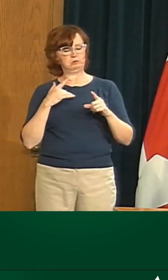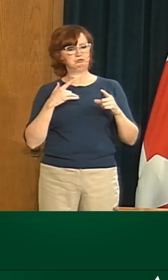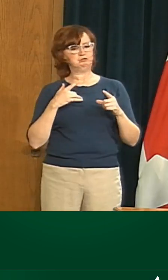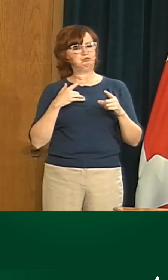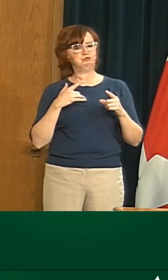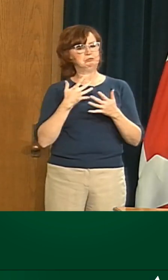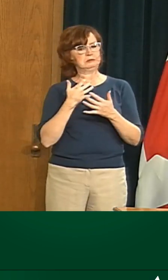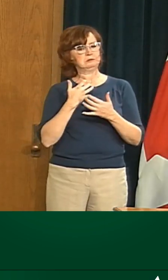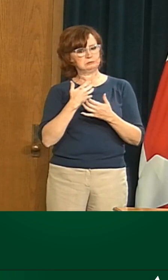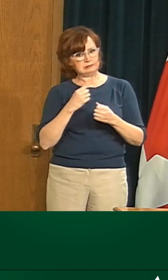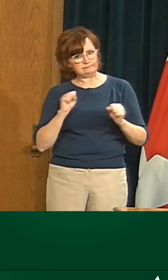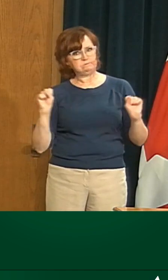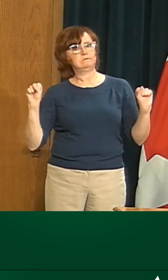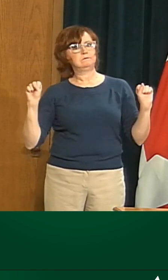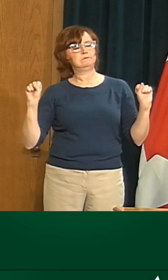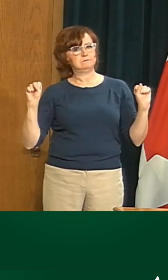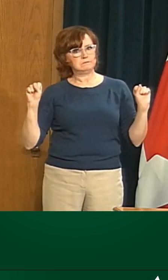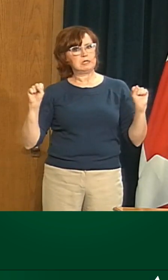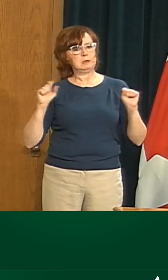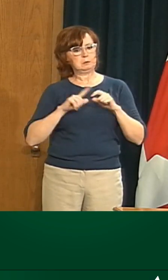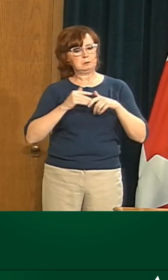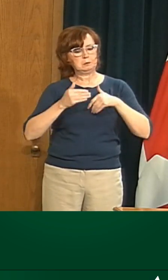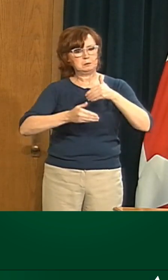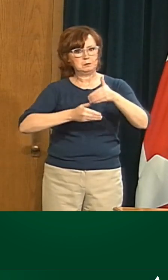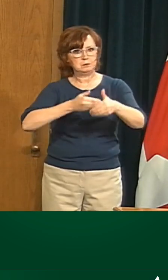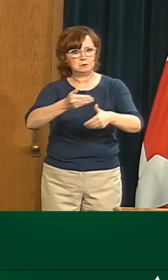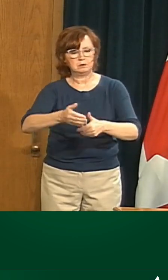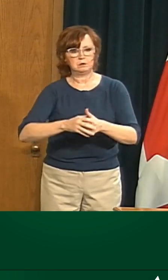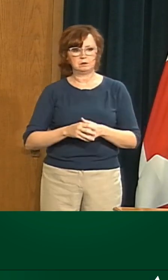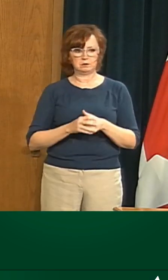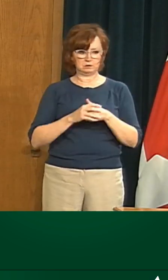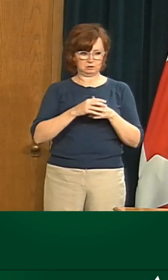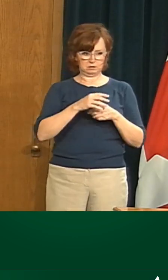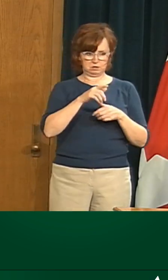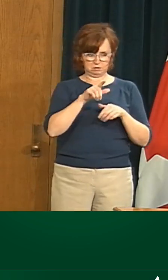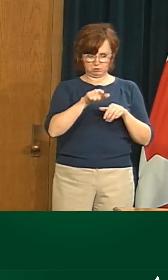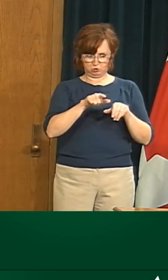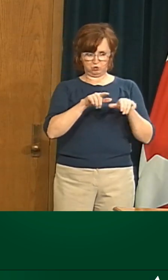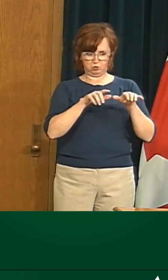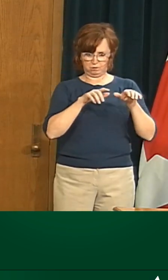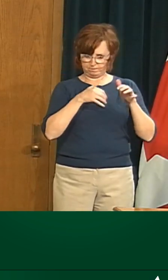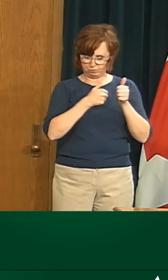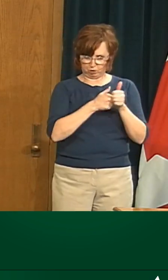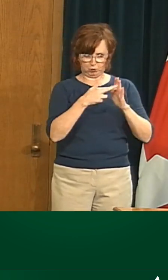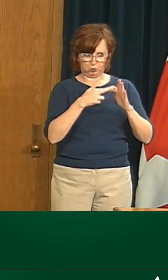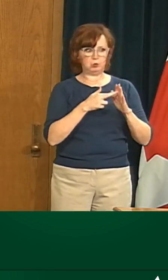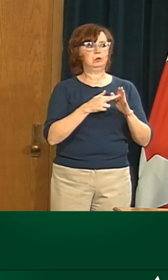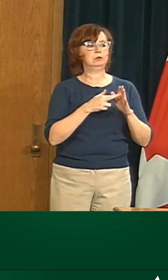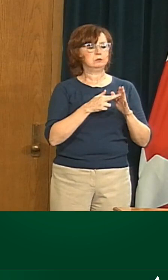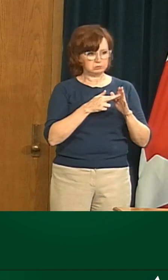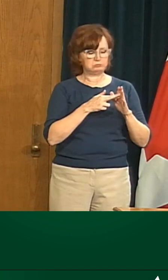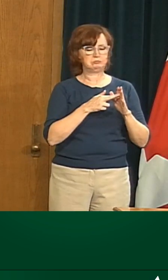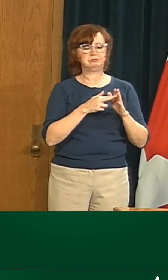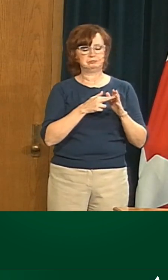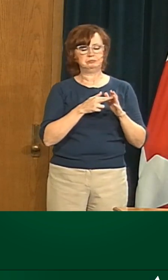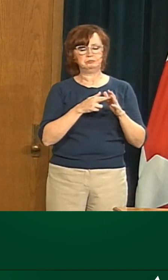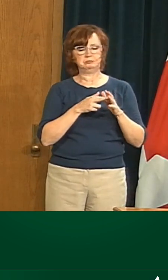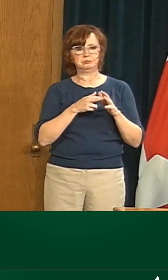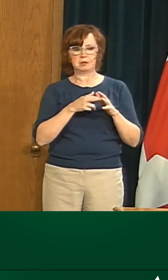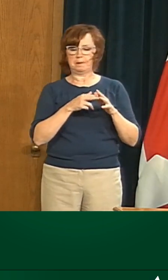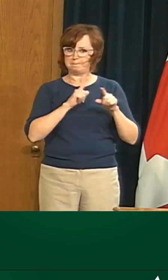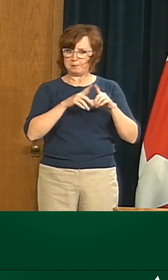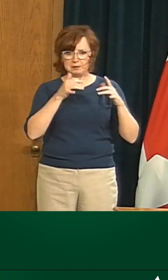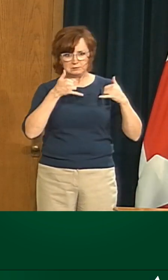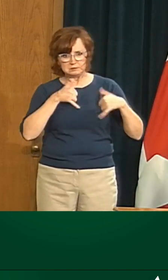by maintaining similar practices across the sector. That said, we will carefully monitor the case numbers each and